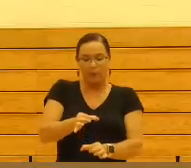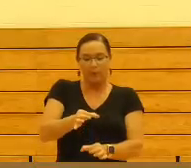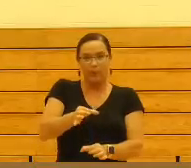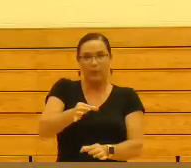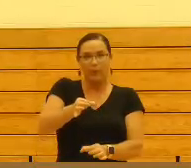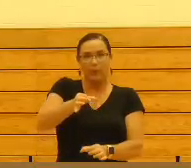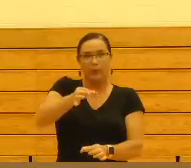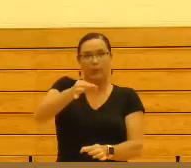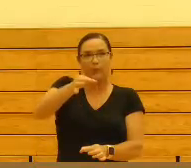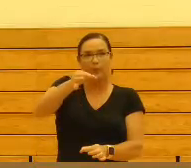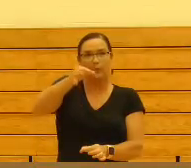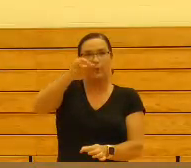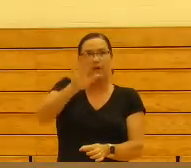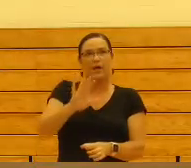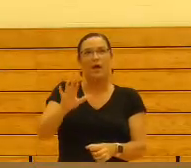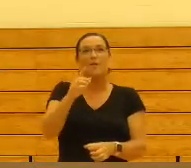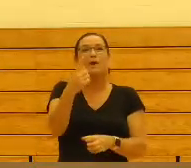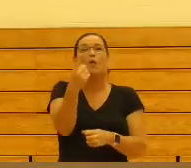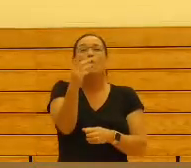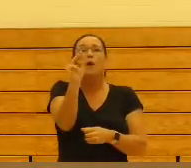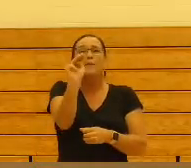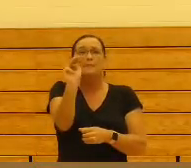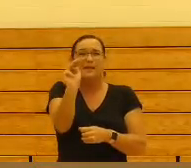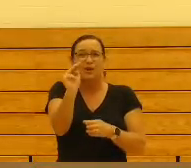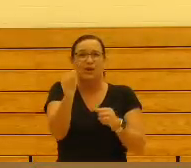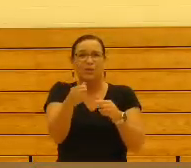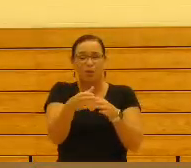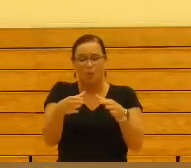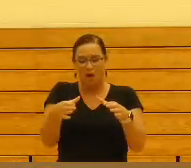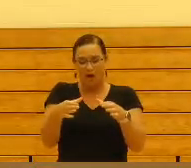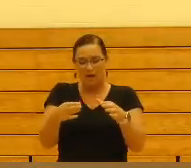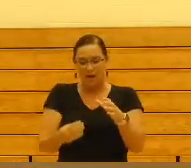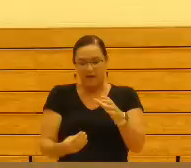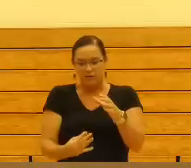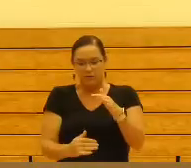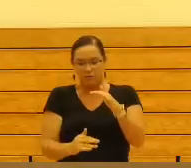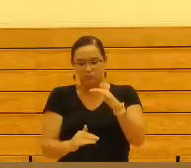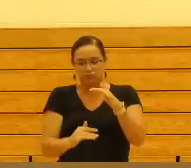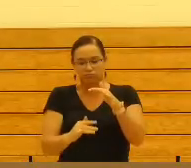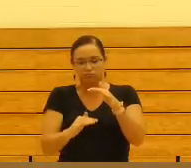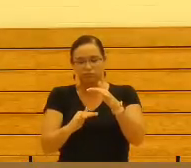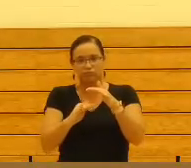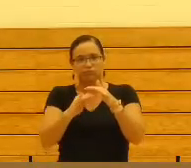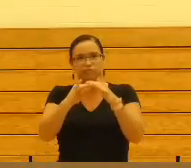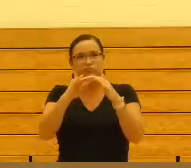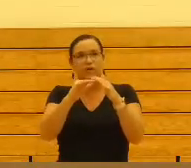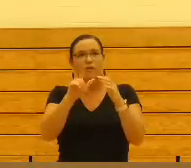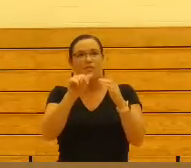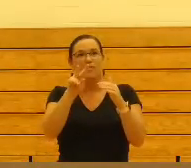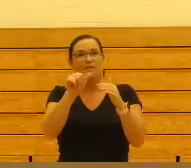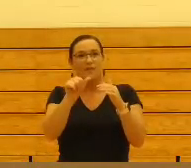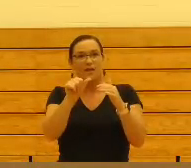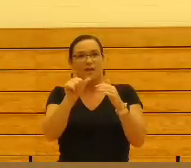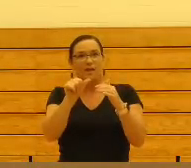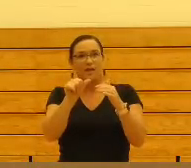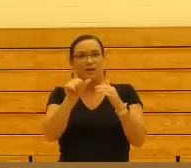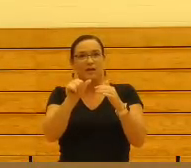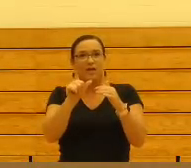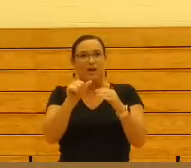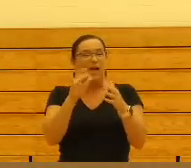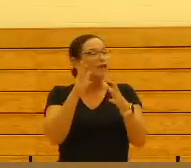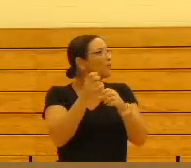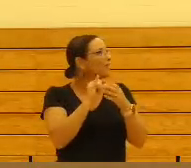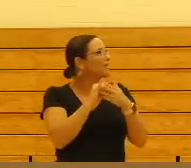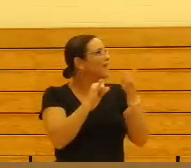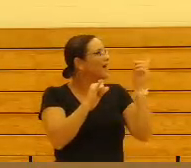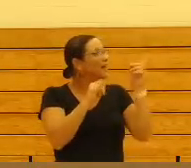long, about a meter wide, and it's filling up with lava, and you get this kind of pattern. If you